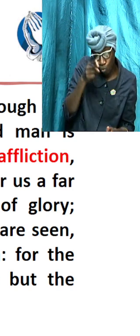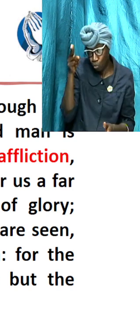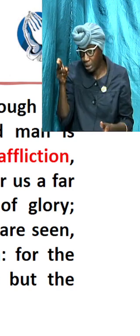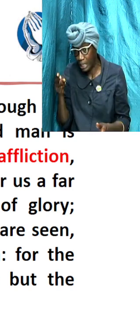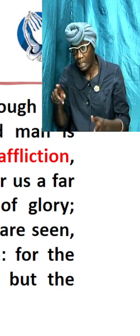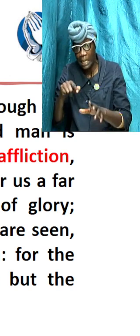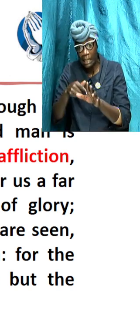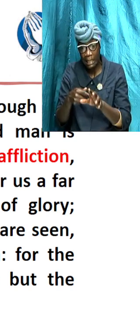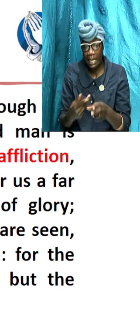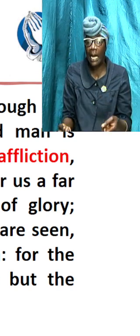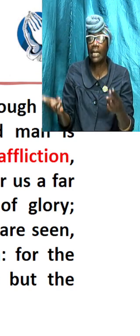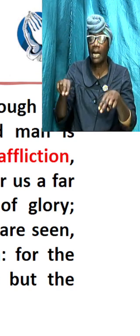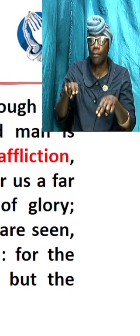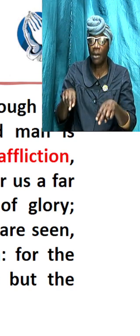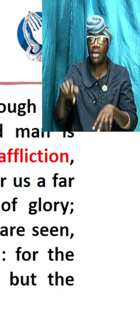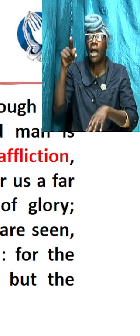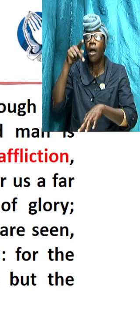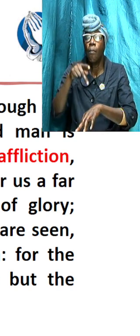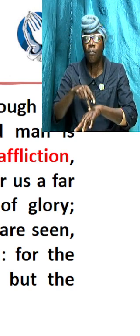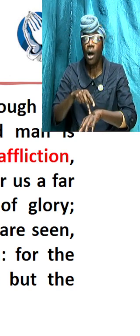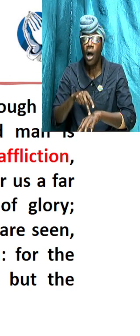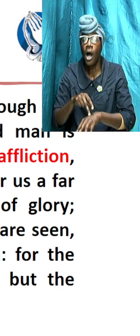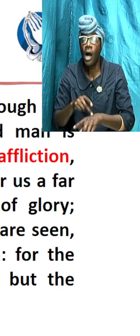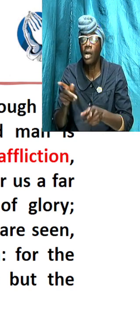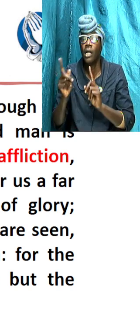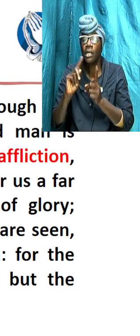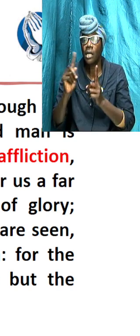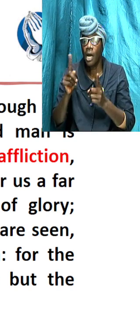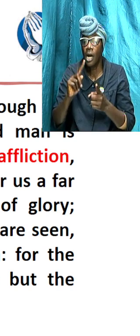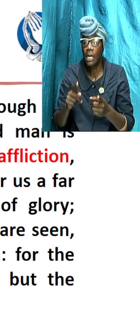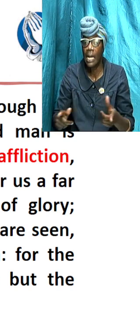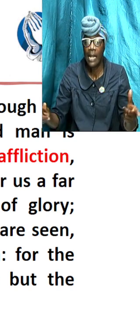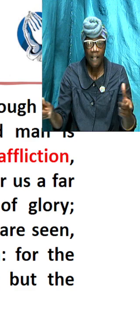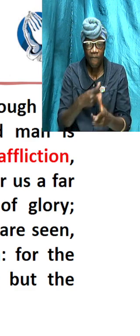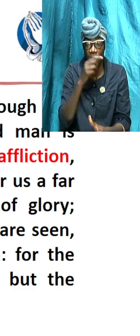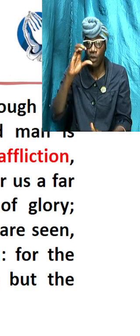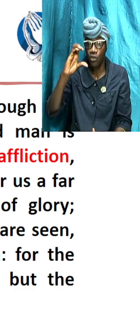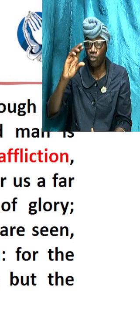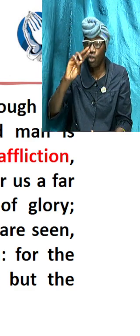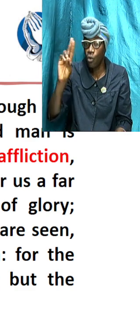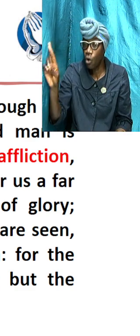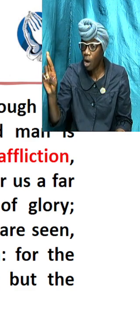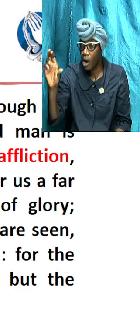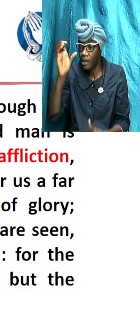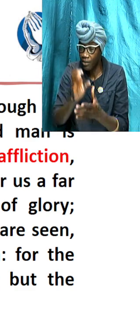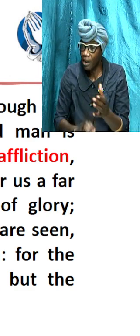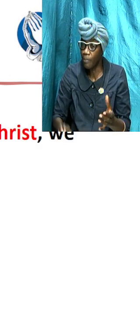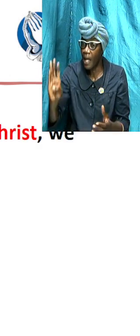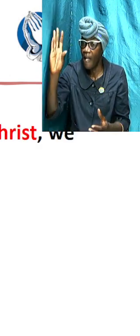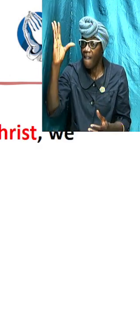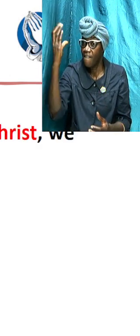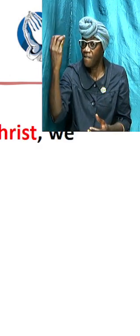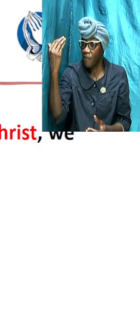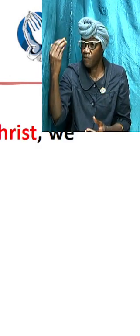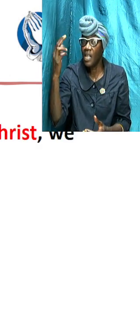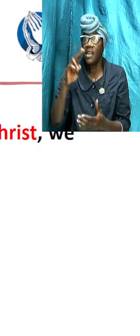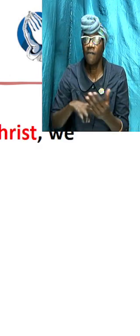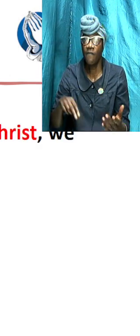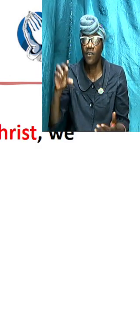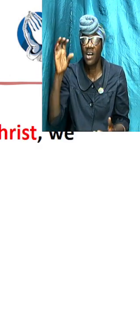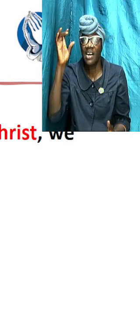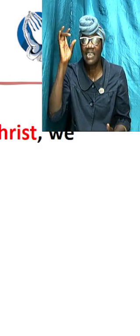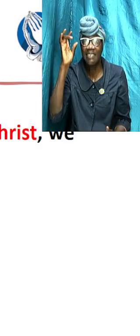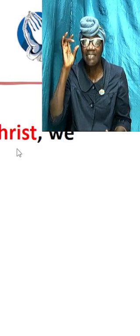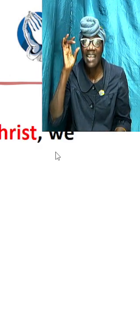Paul made a profound statement also in 1 Corinthians chapter 15 and verse 9. He said, if